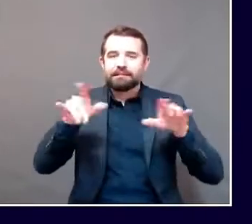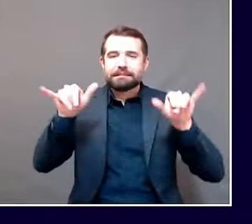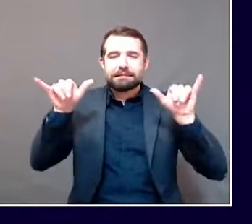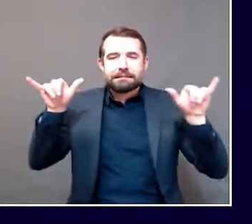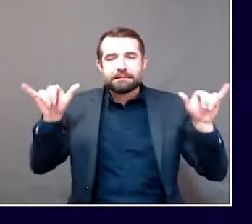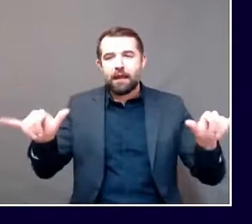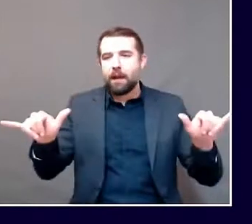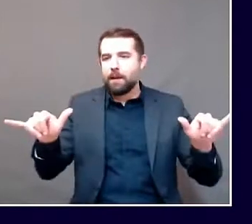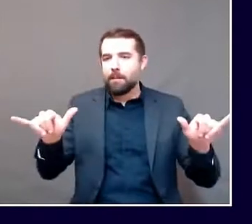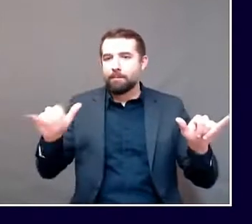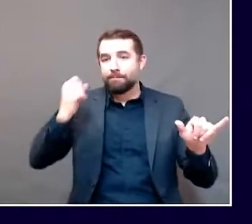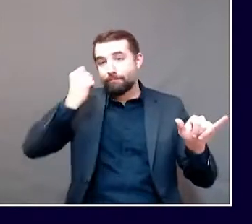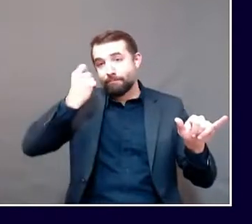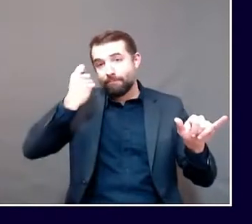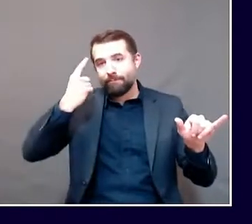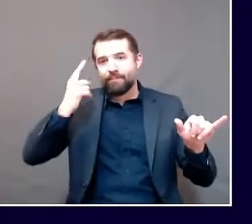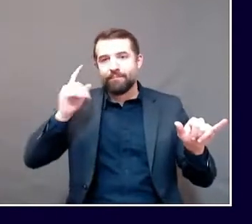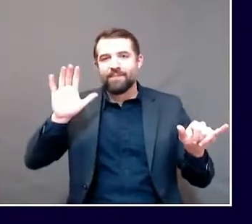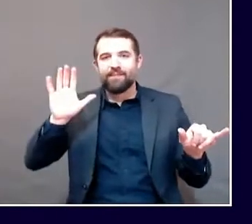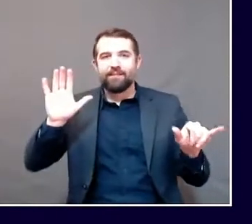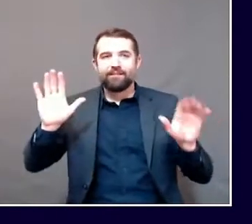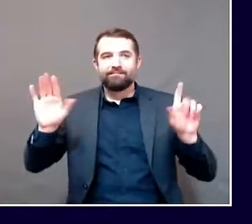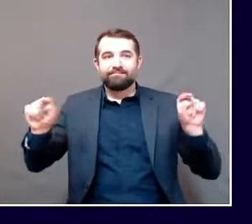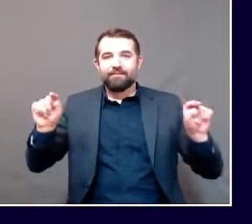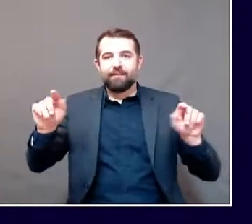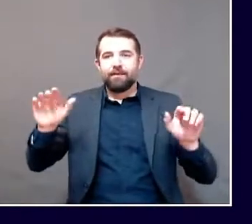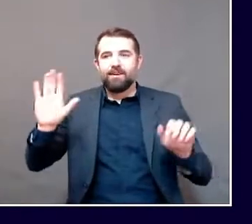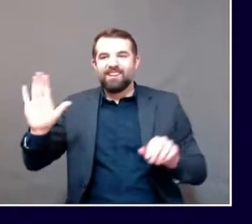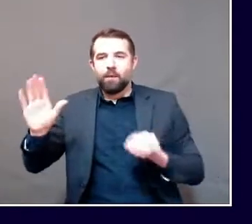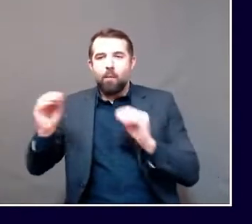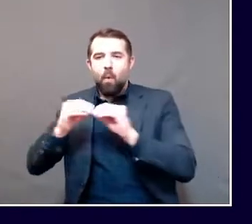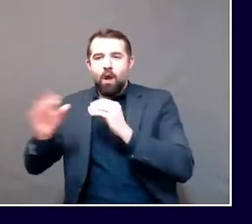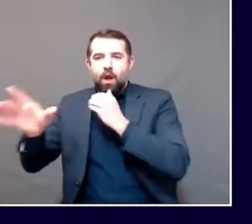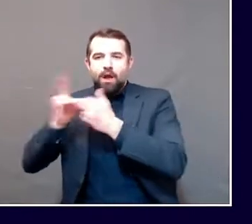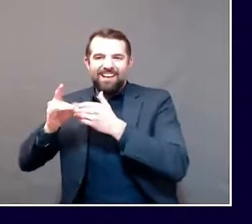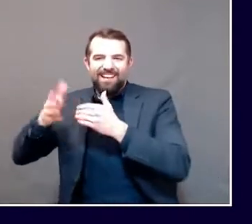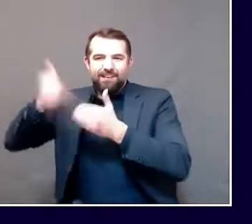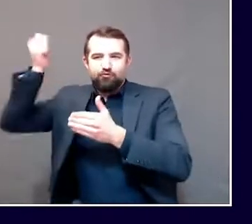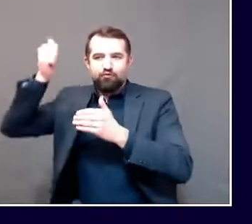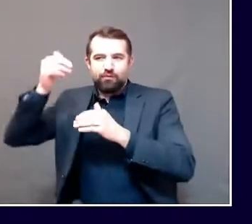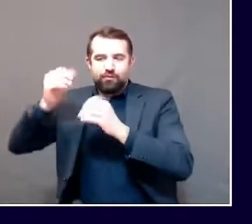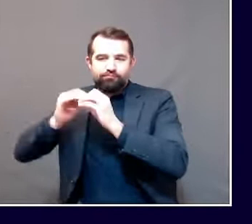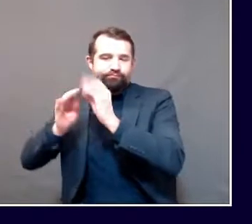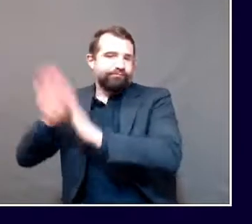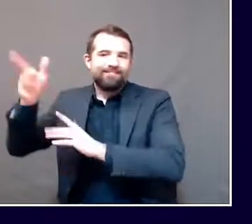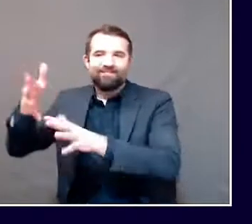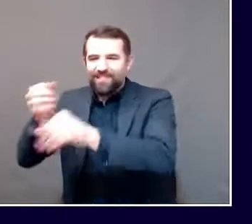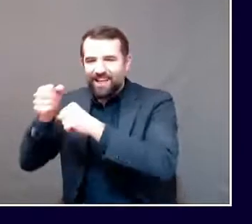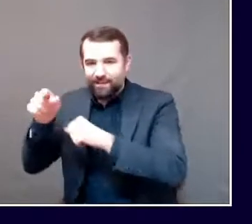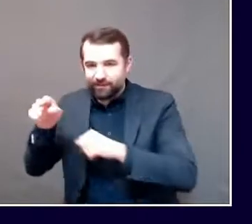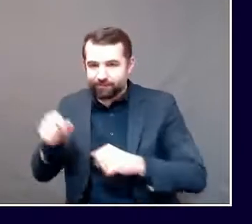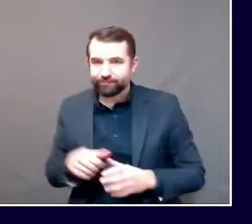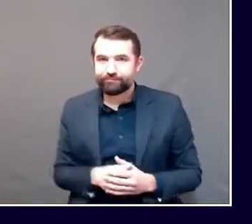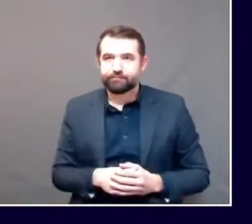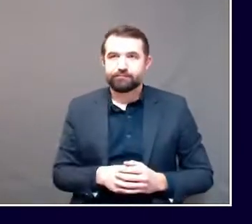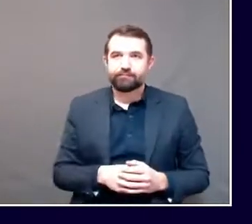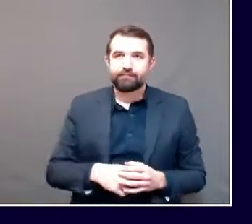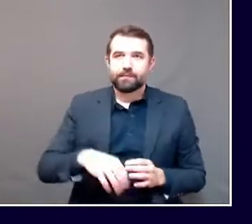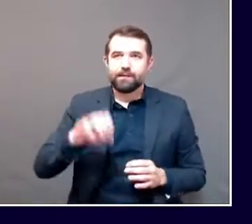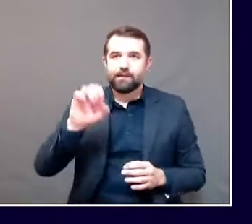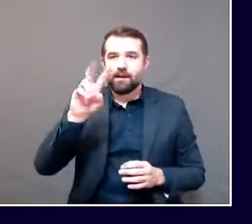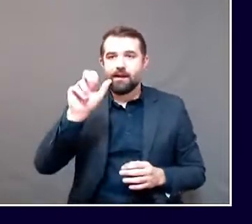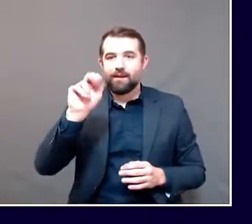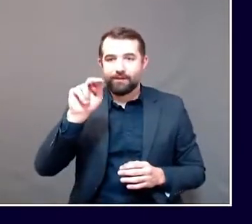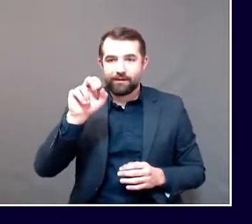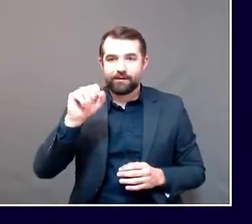differently. I'm going to turn it over to Evan at the Maine Beacon next. Hi, Dr. Shah. Thank you. So we've talked about the state